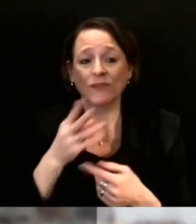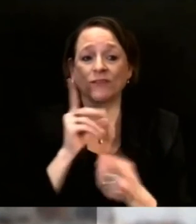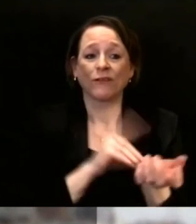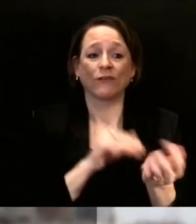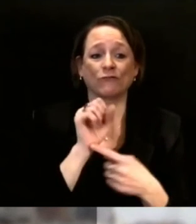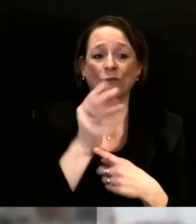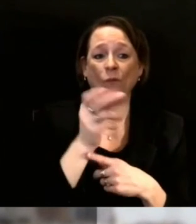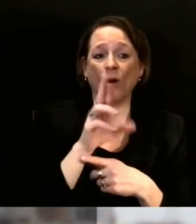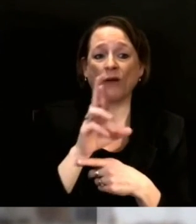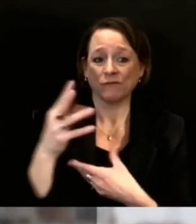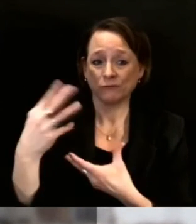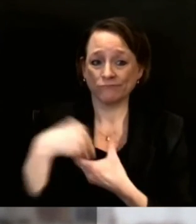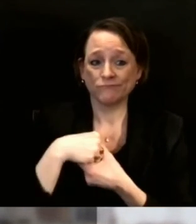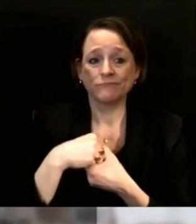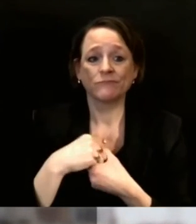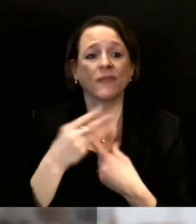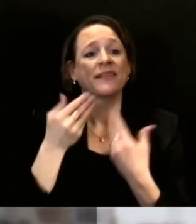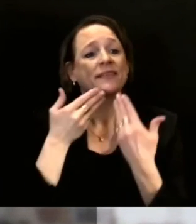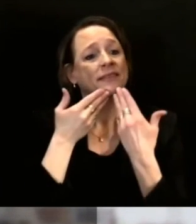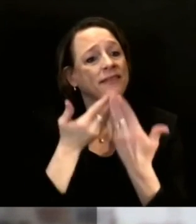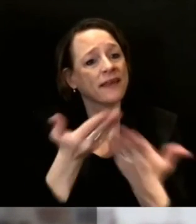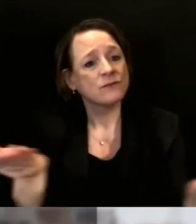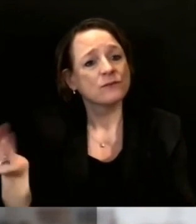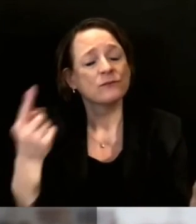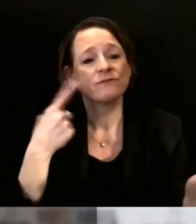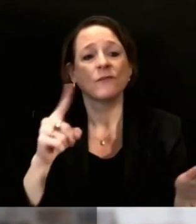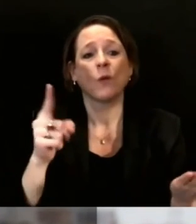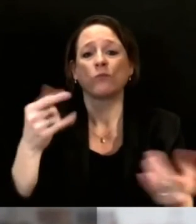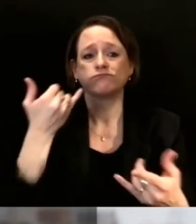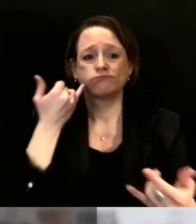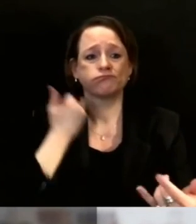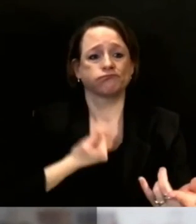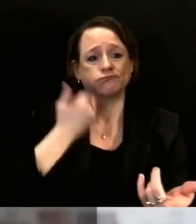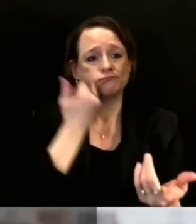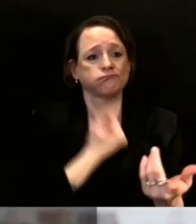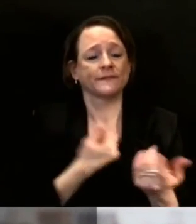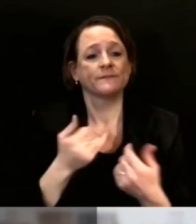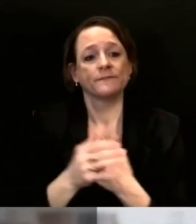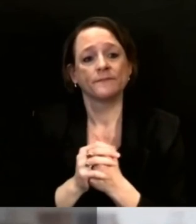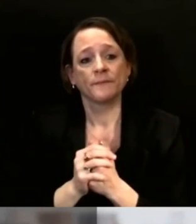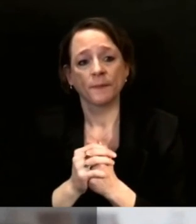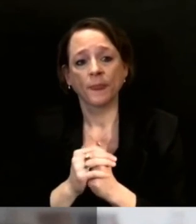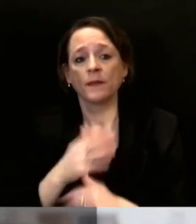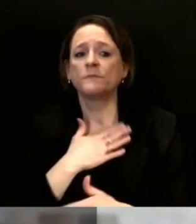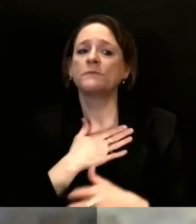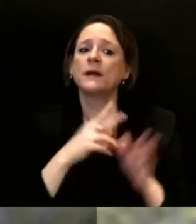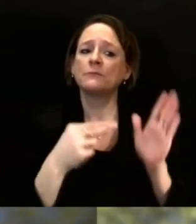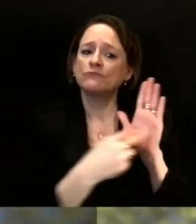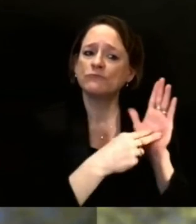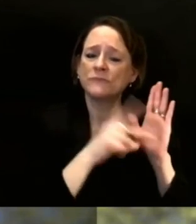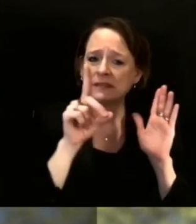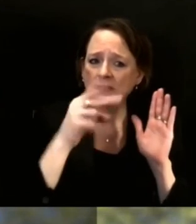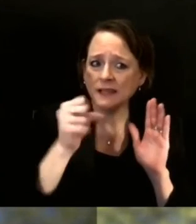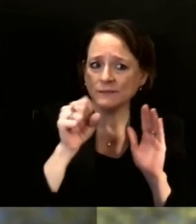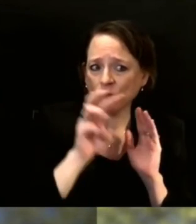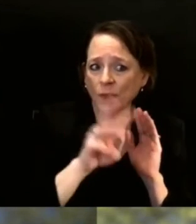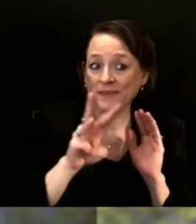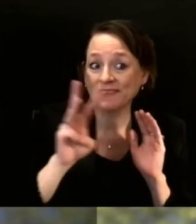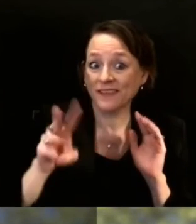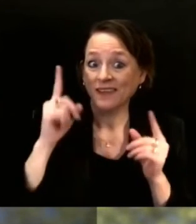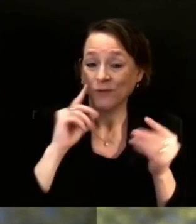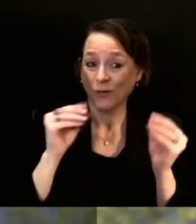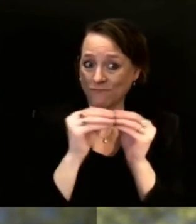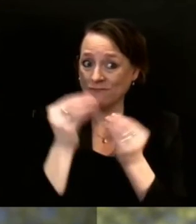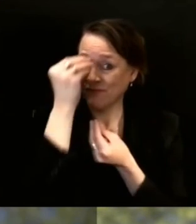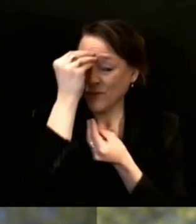all of you for participating. Please continue to monitor the DHS COVID-19 web pages for data and guidance. Additional